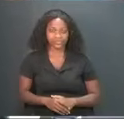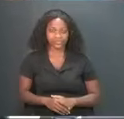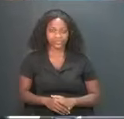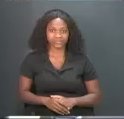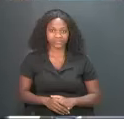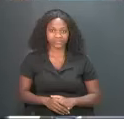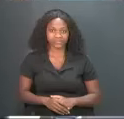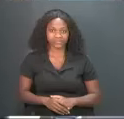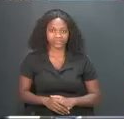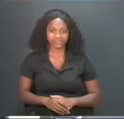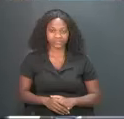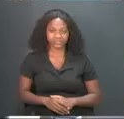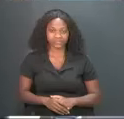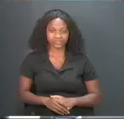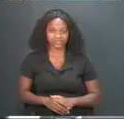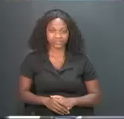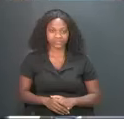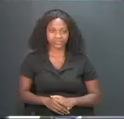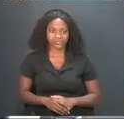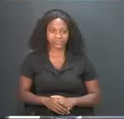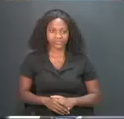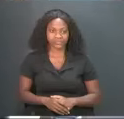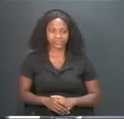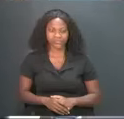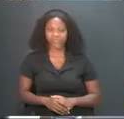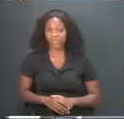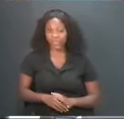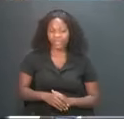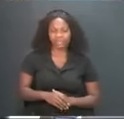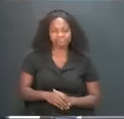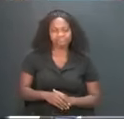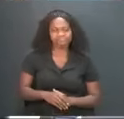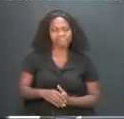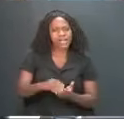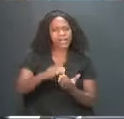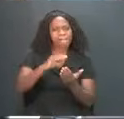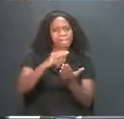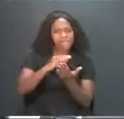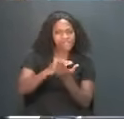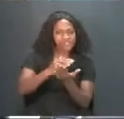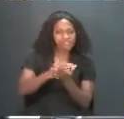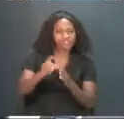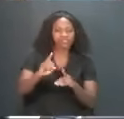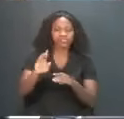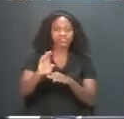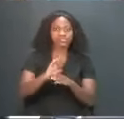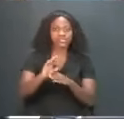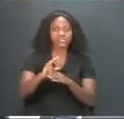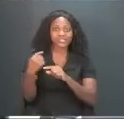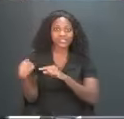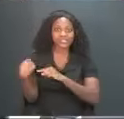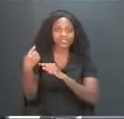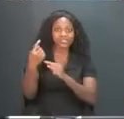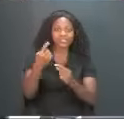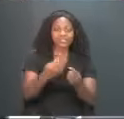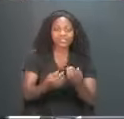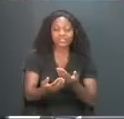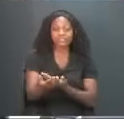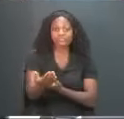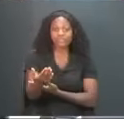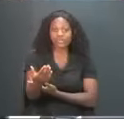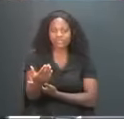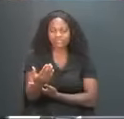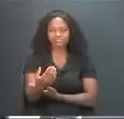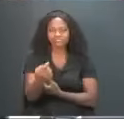we have been prevented from conducting business the whole day as a result of the protest